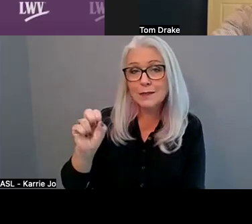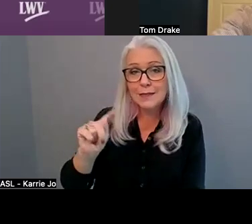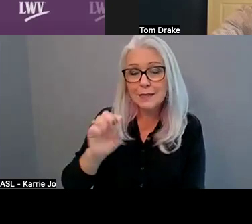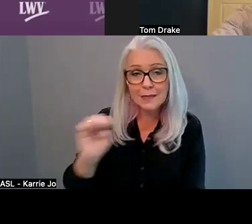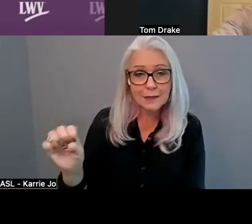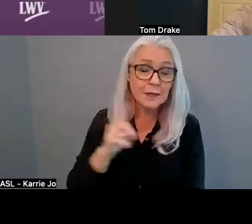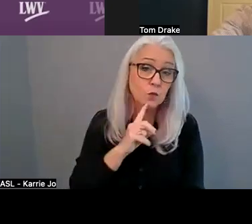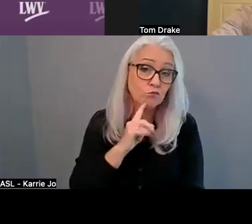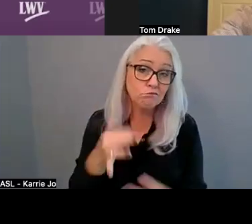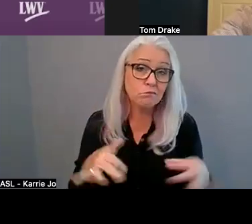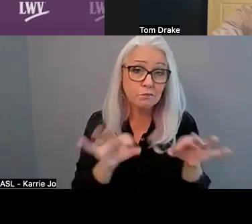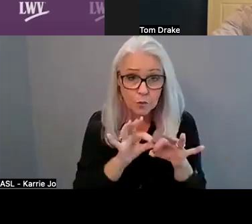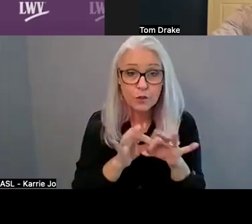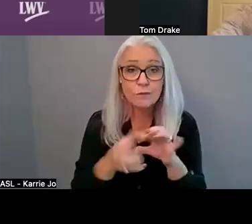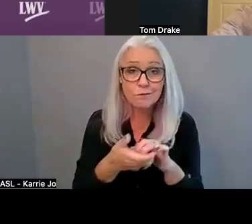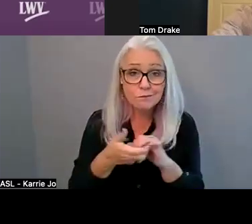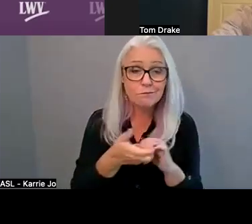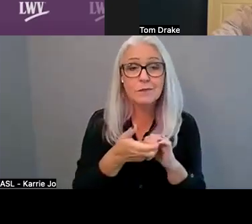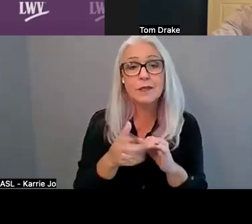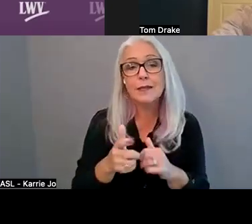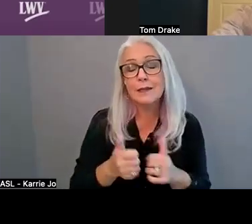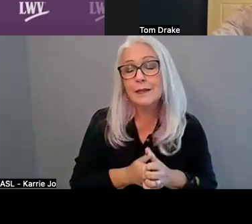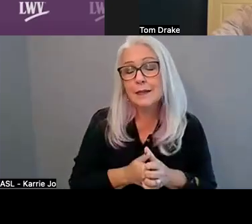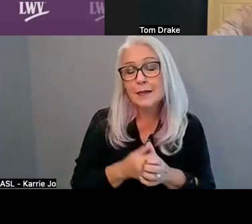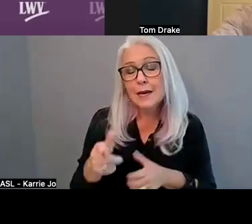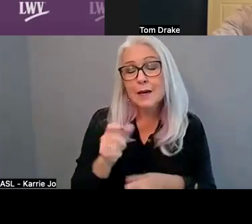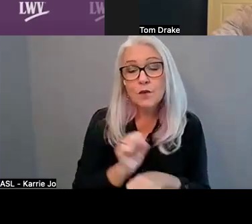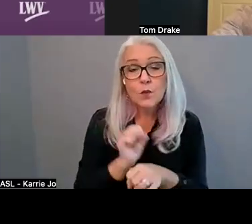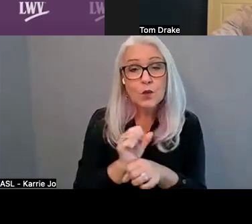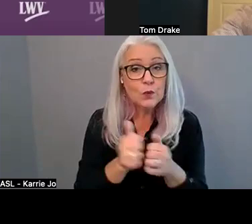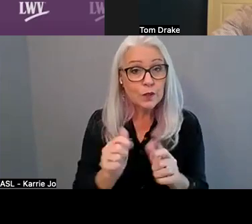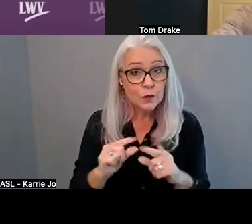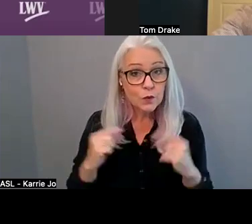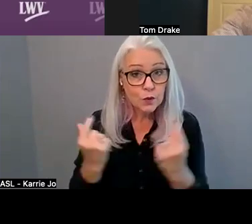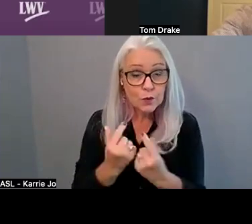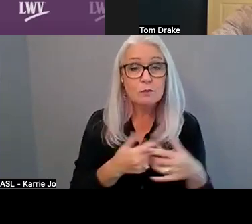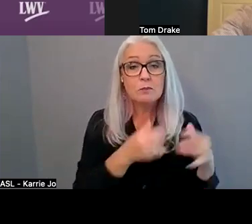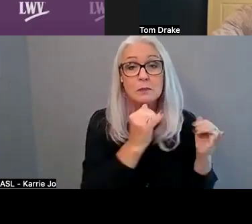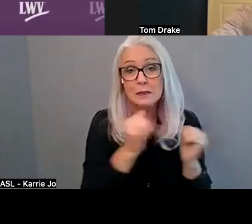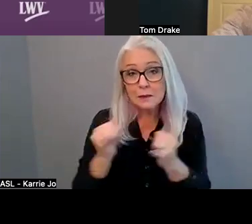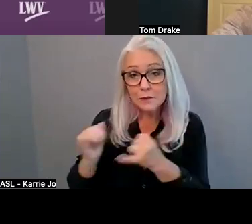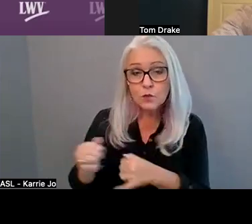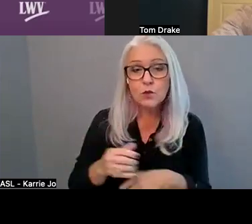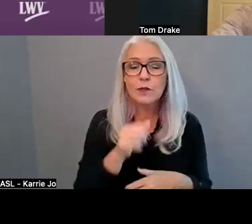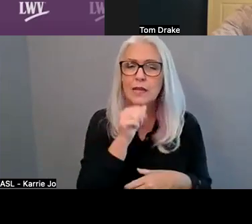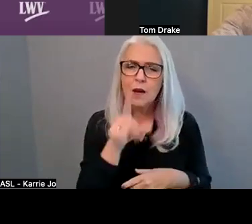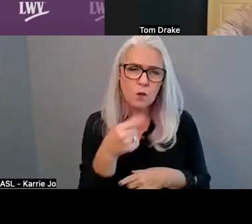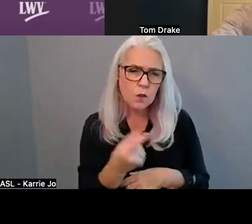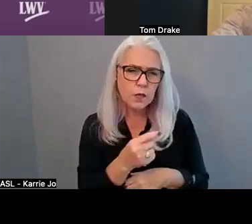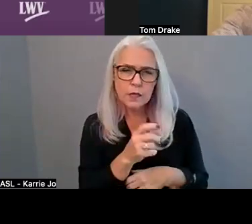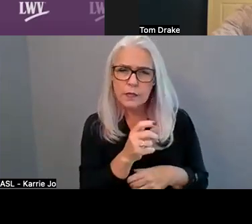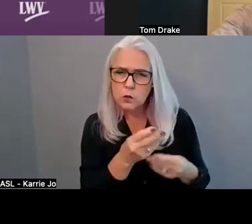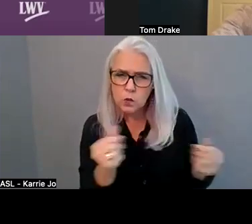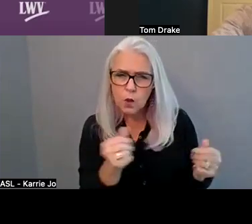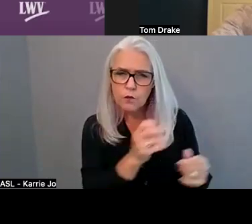vital, sometimes even life-saving. I've worked with groups or individuals in more than just crime solving, but even more